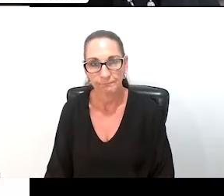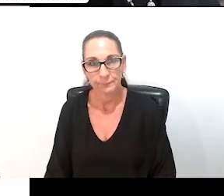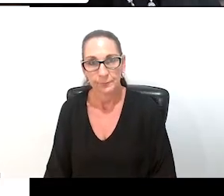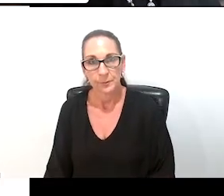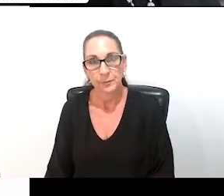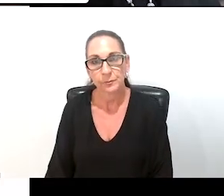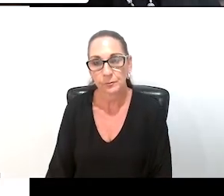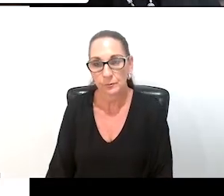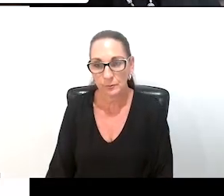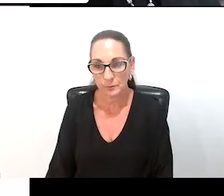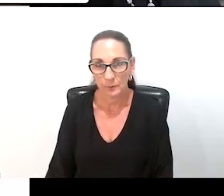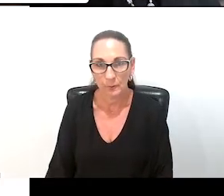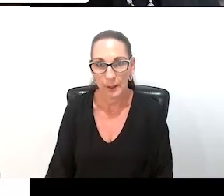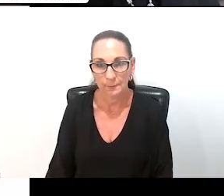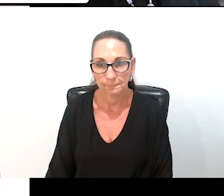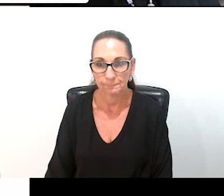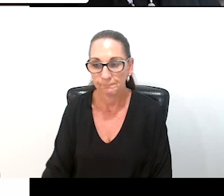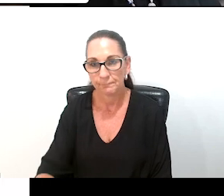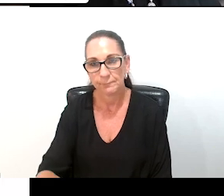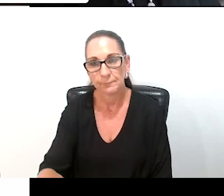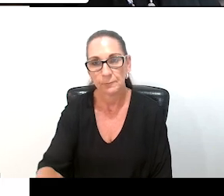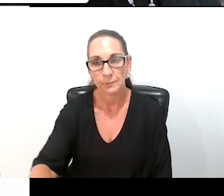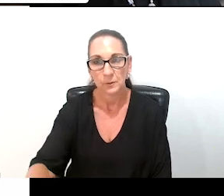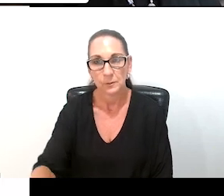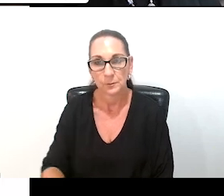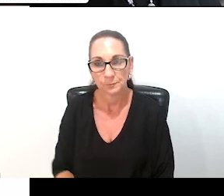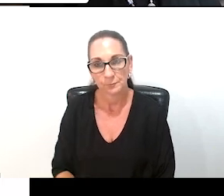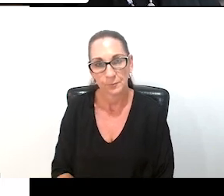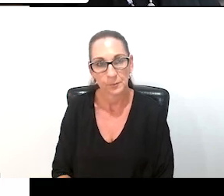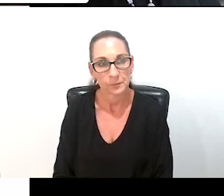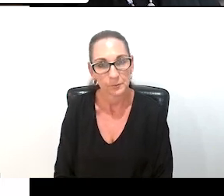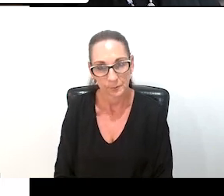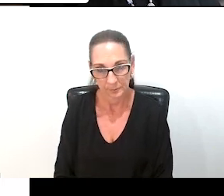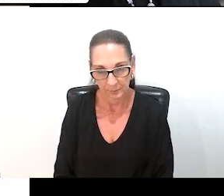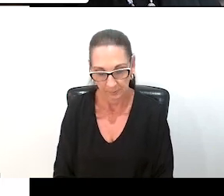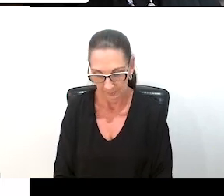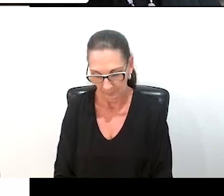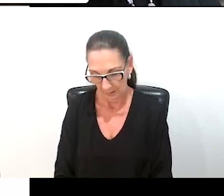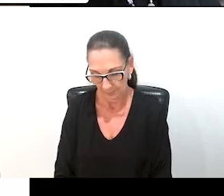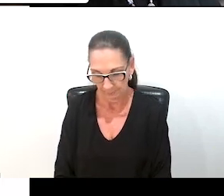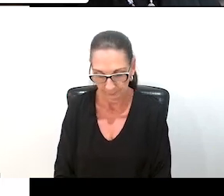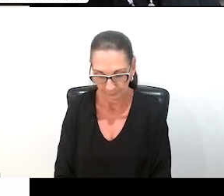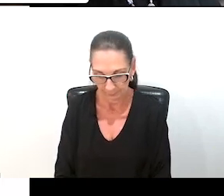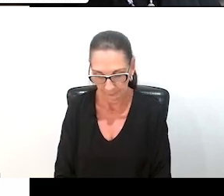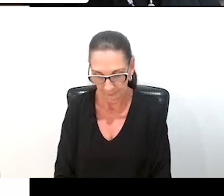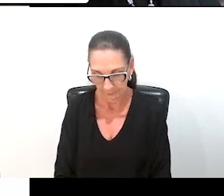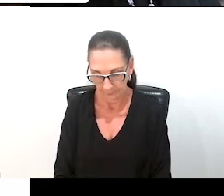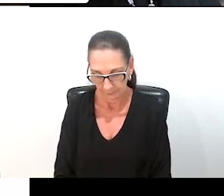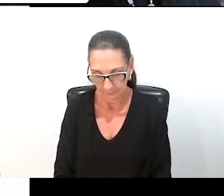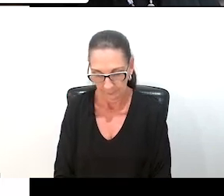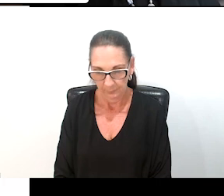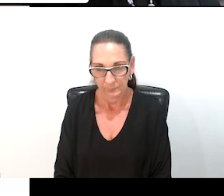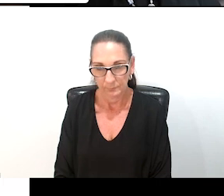the first three data priorities. And the first three data priorities the asset will focus on are the reporting on the